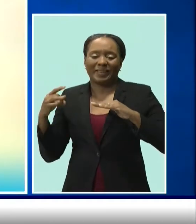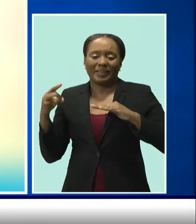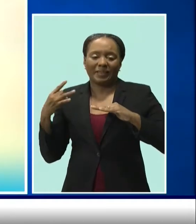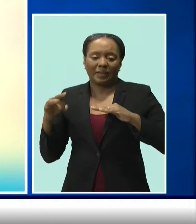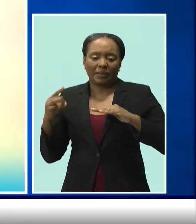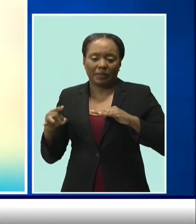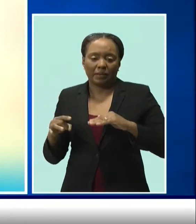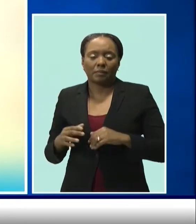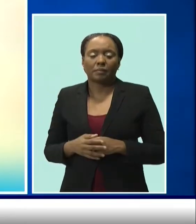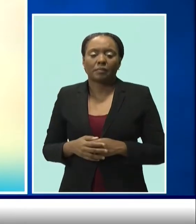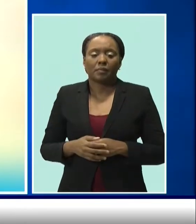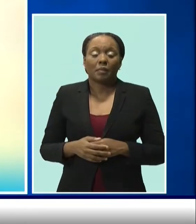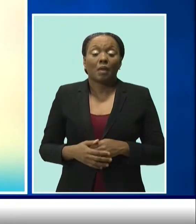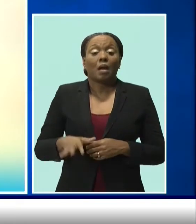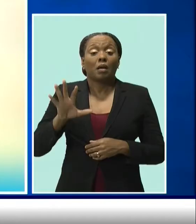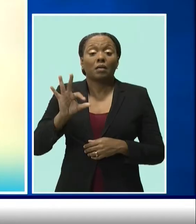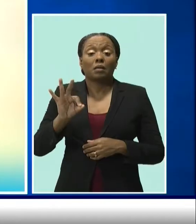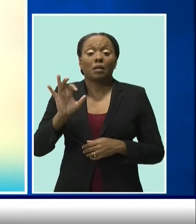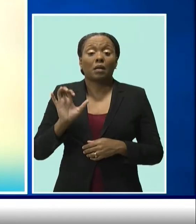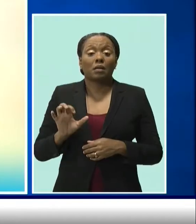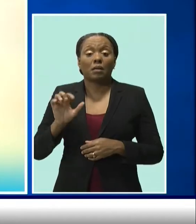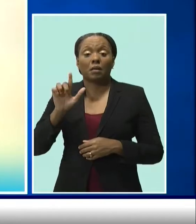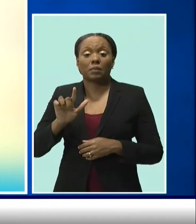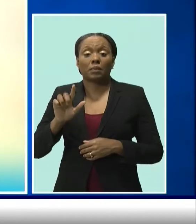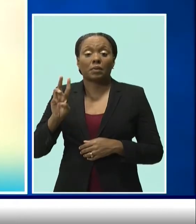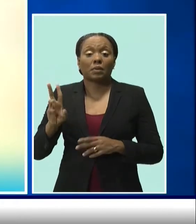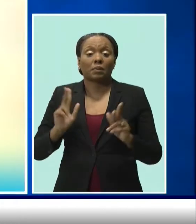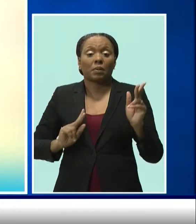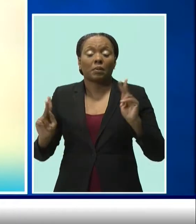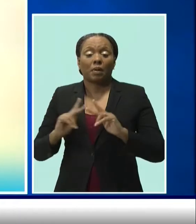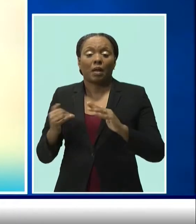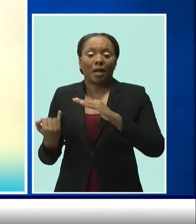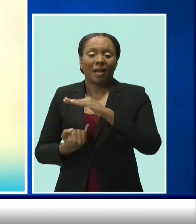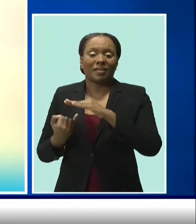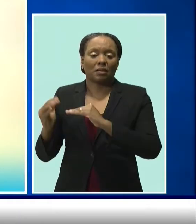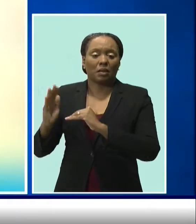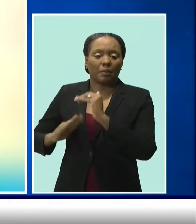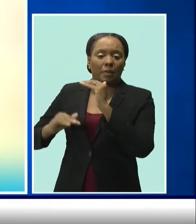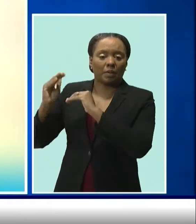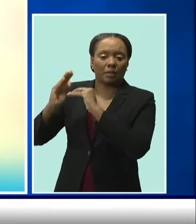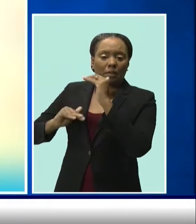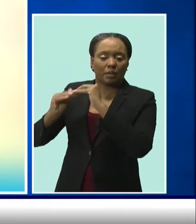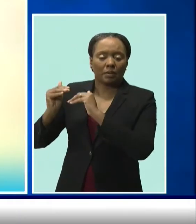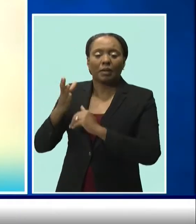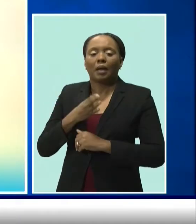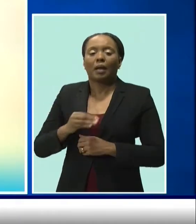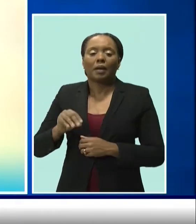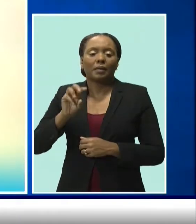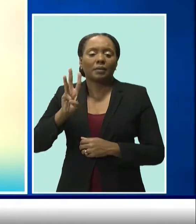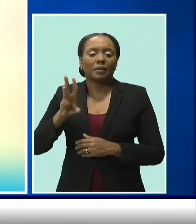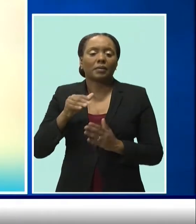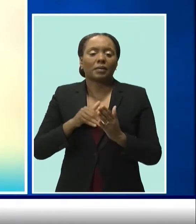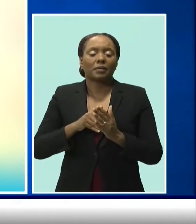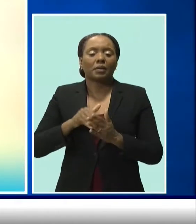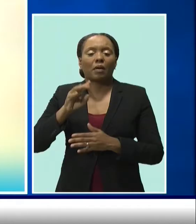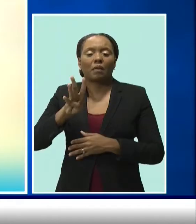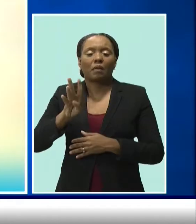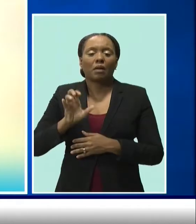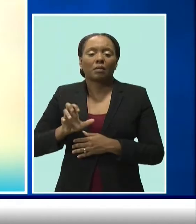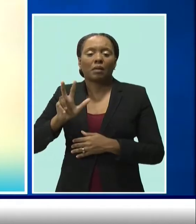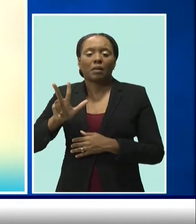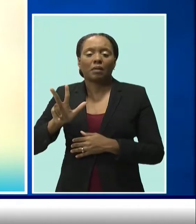positives comprised 99 persons who were under the age of 18, and there were 926 people in isolation facilities